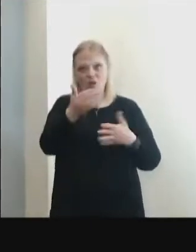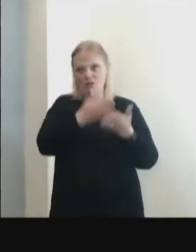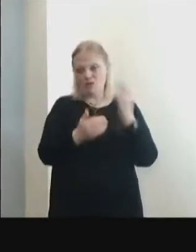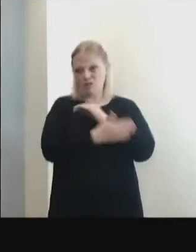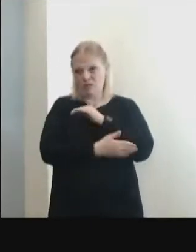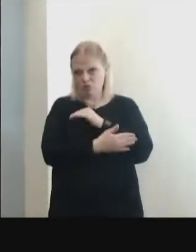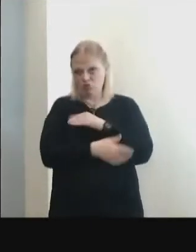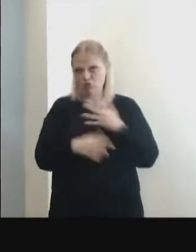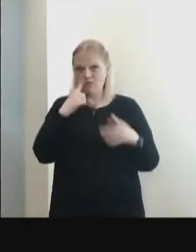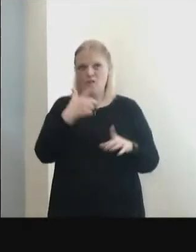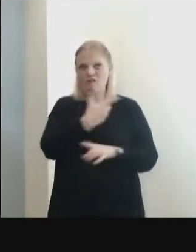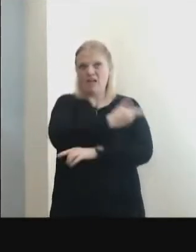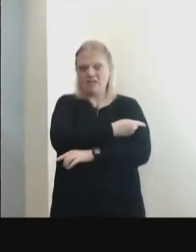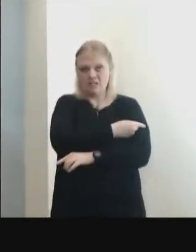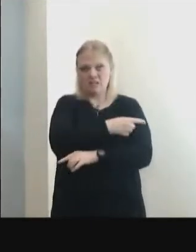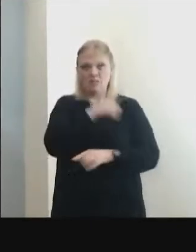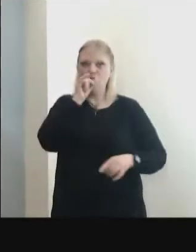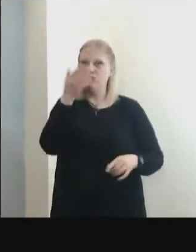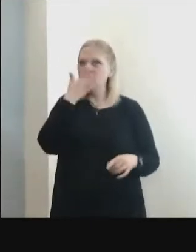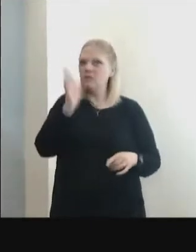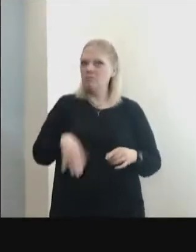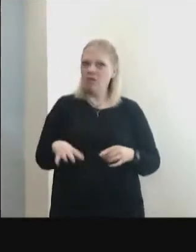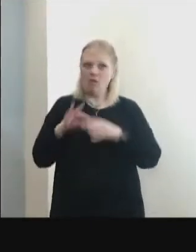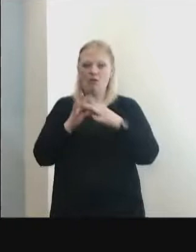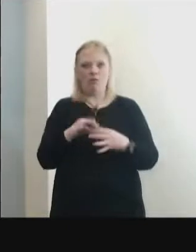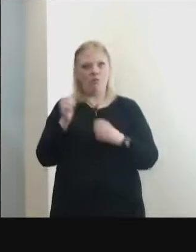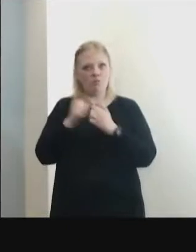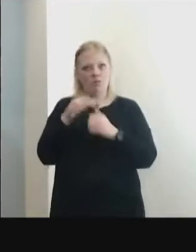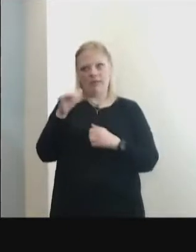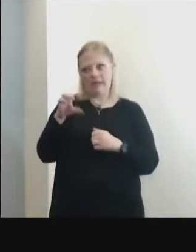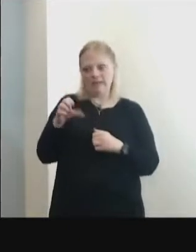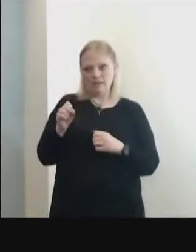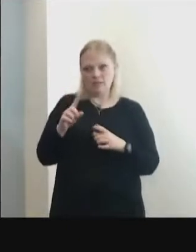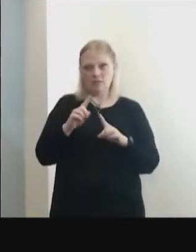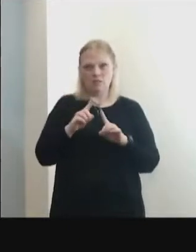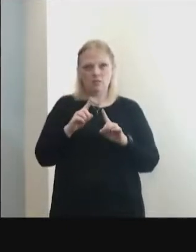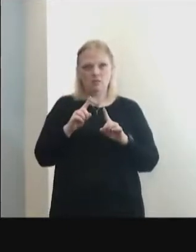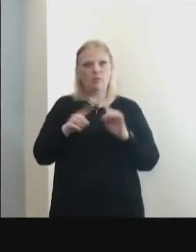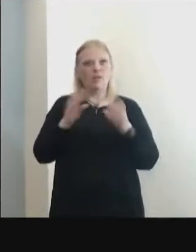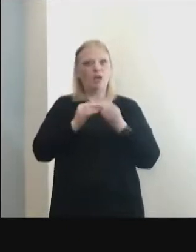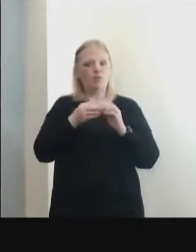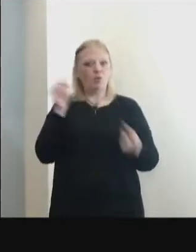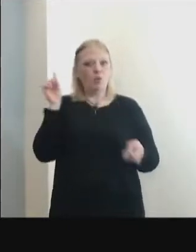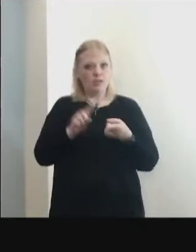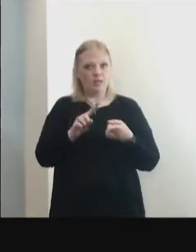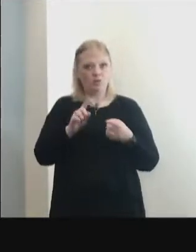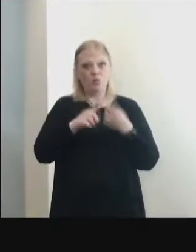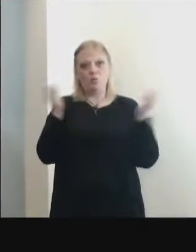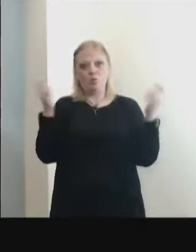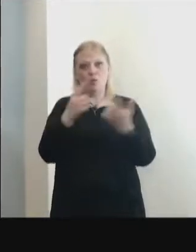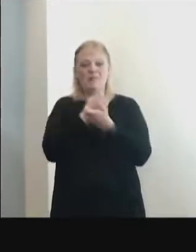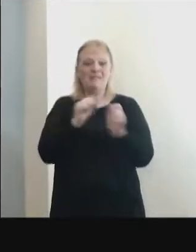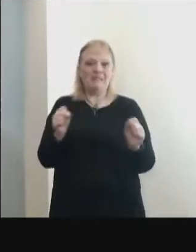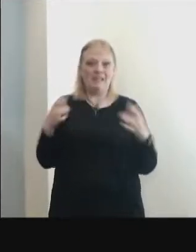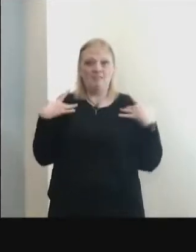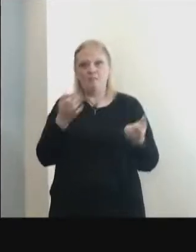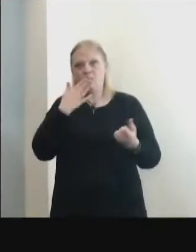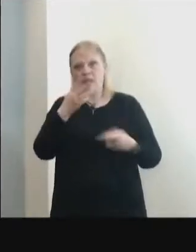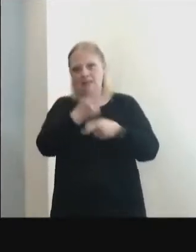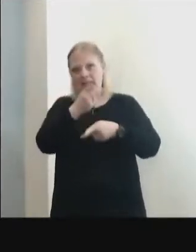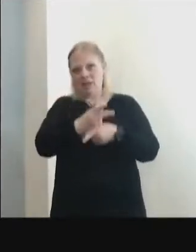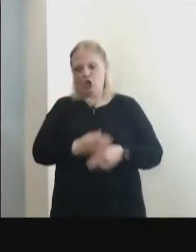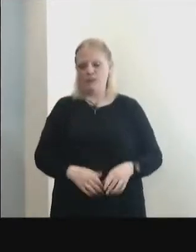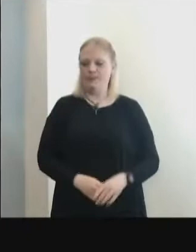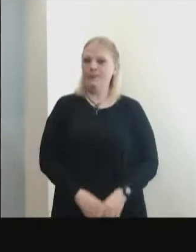on vaccinations, but we were doing really bad with regards to cases. I'm glad to see the case numbers go down. So to all, be safe and well, and take care.